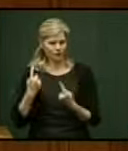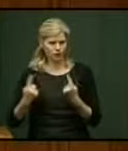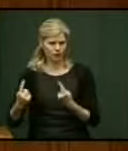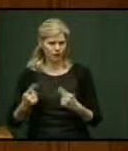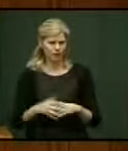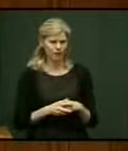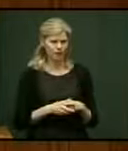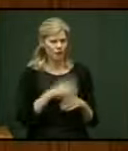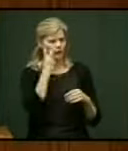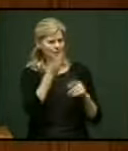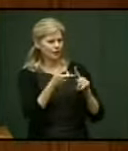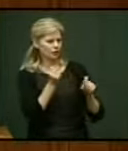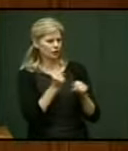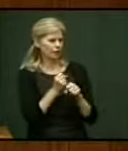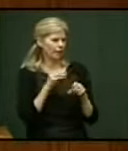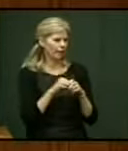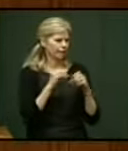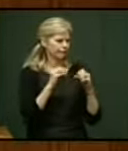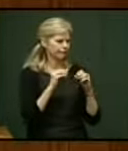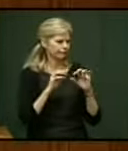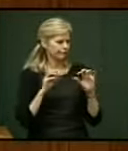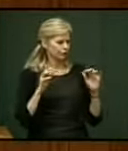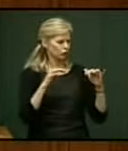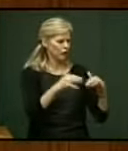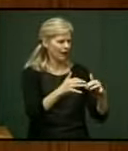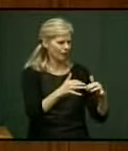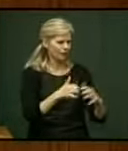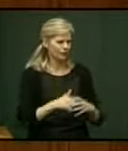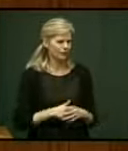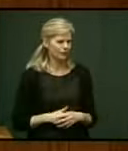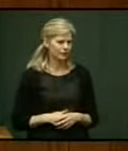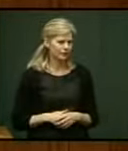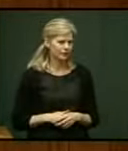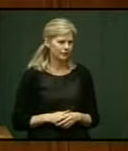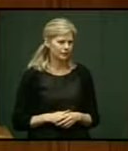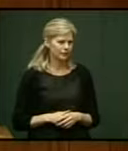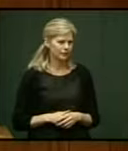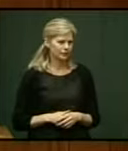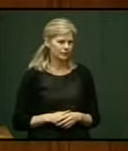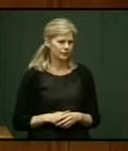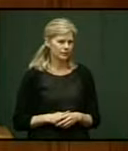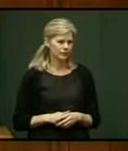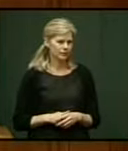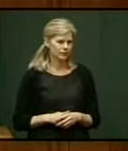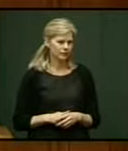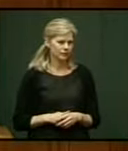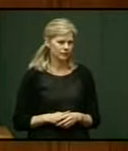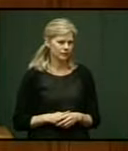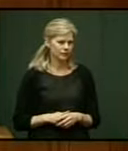is informing our digital age. It has interesting and inspiring implications for deliberative